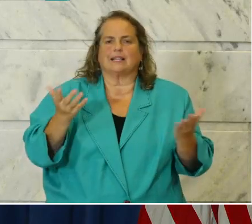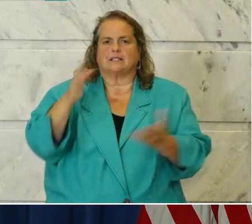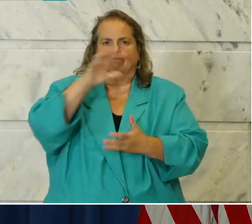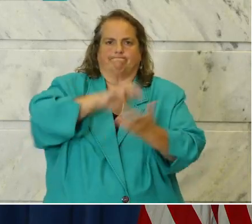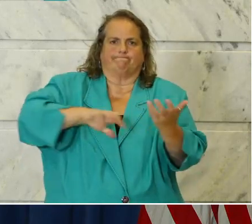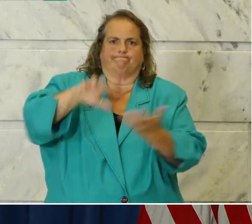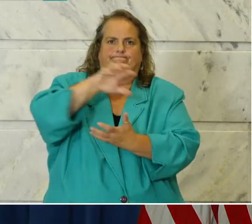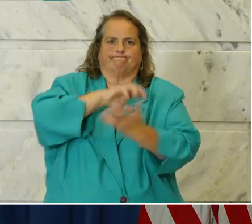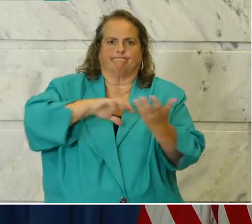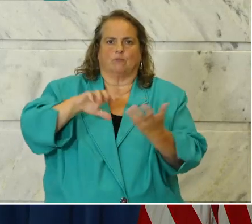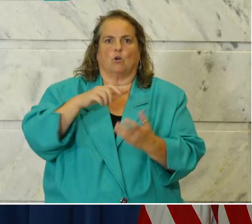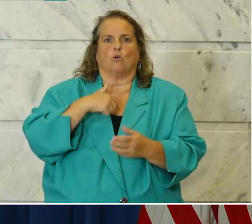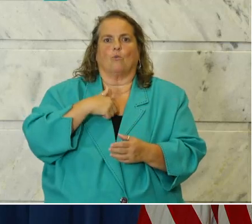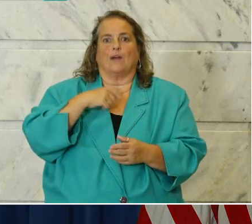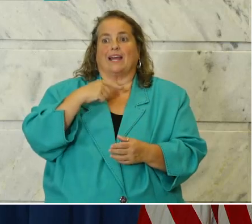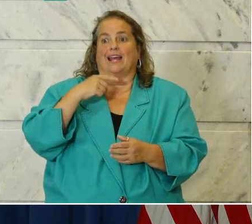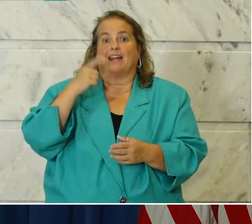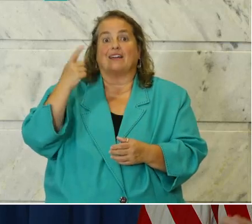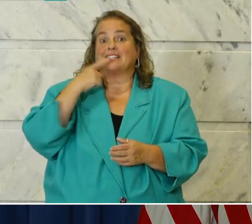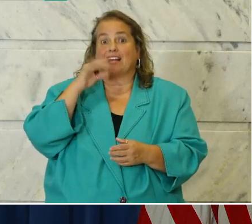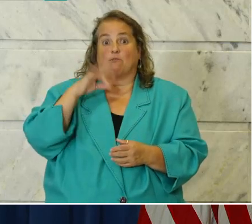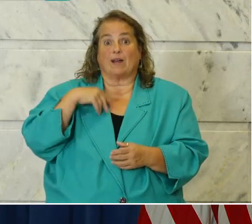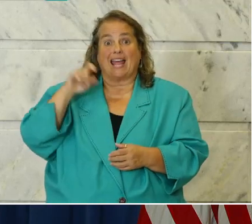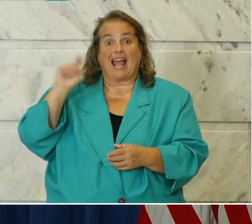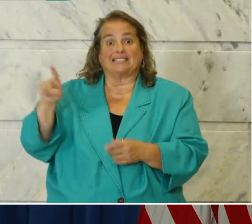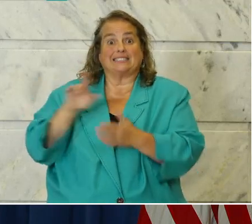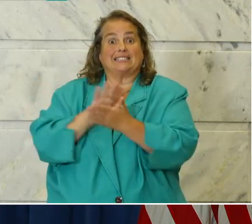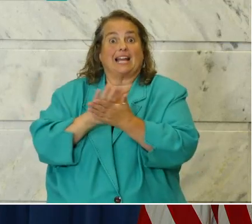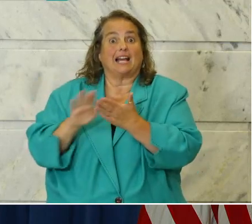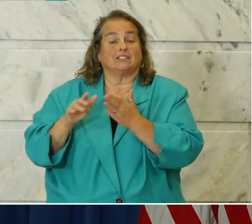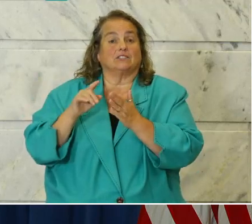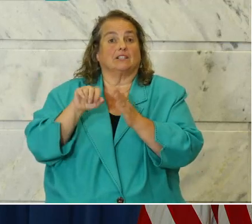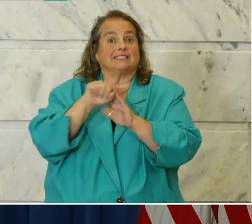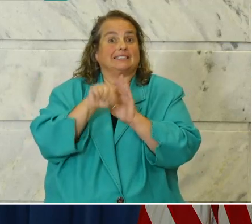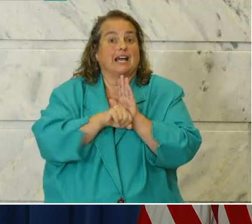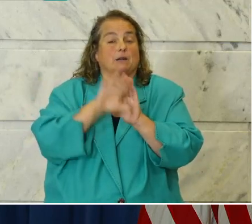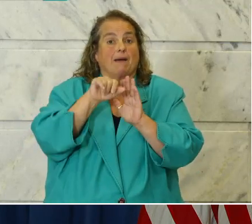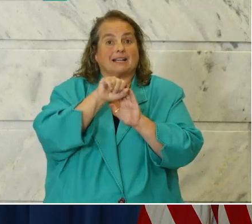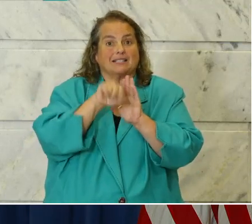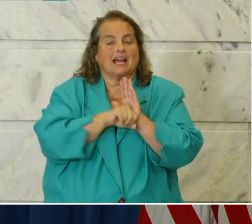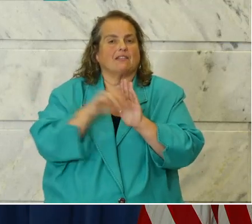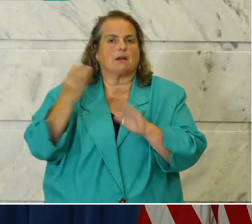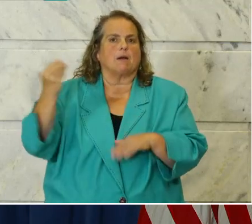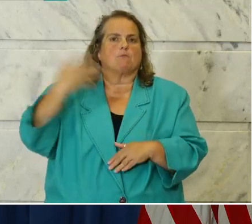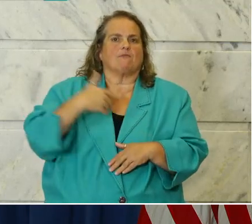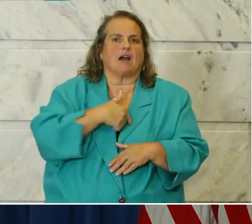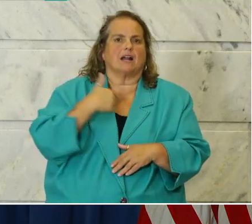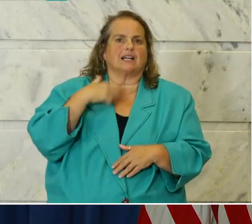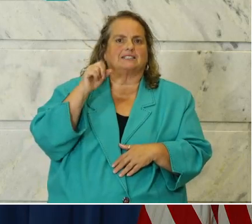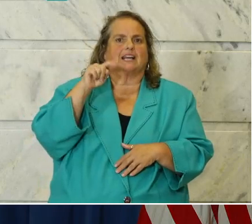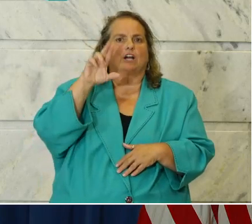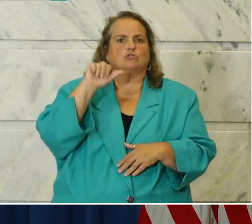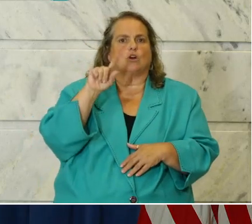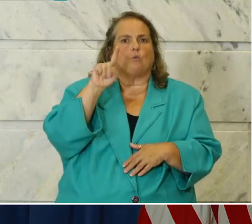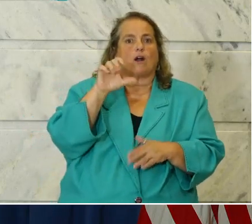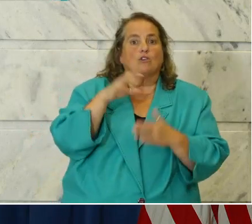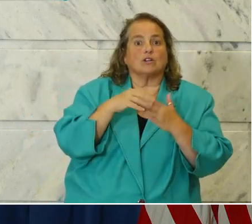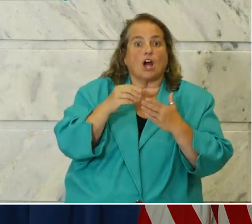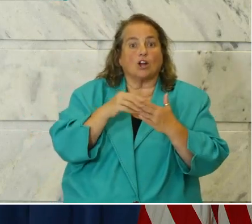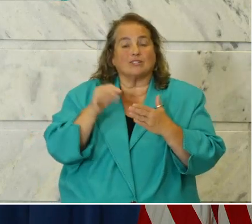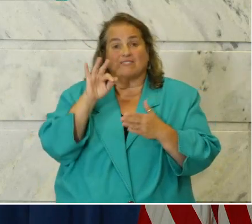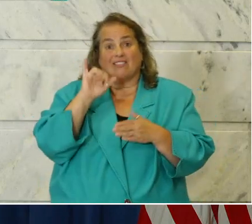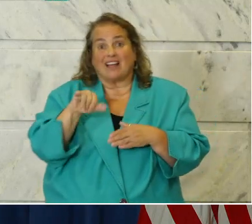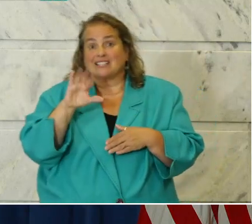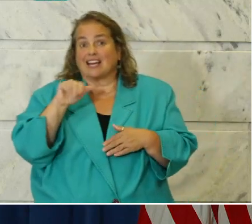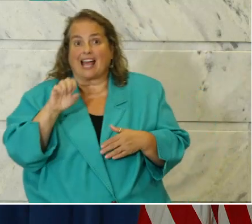we ask nicely, the federal government might, by a state-by-state basis, provide the extra $100. If that's the case and that's somehow